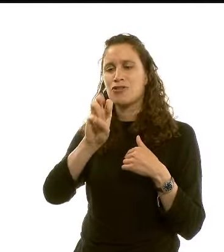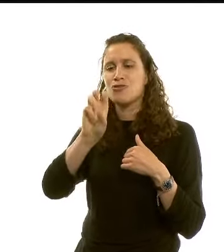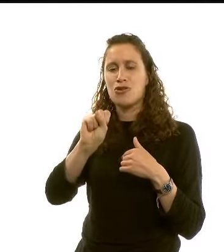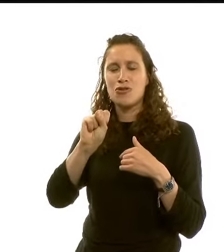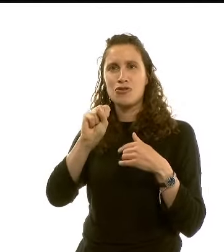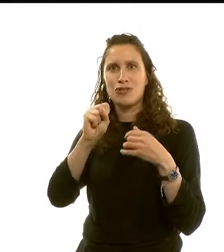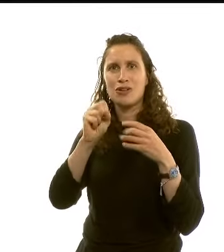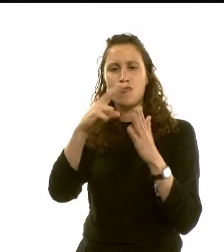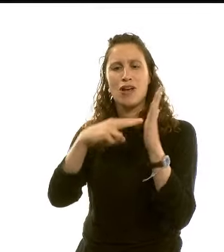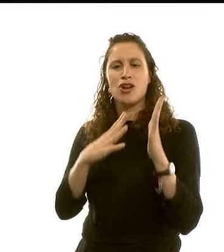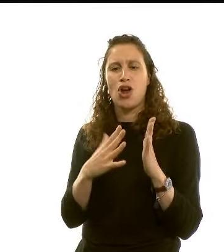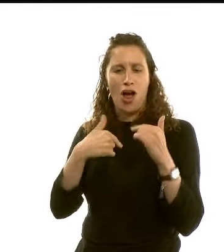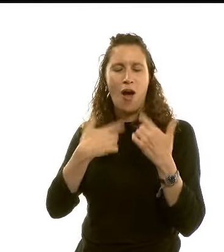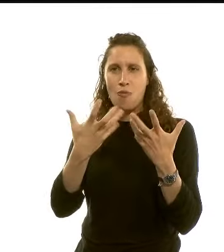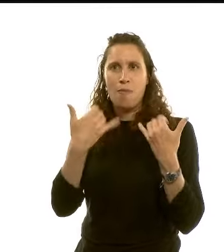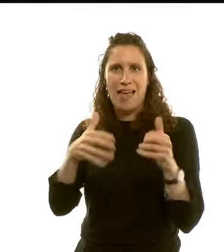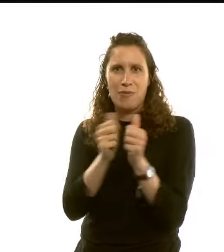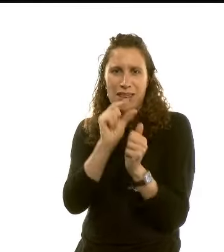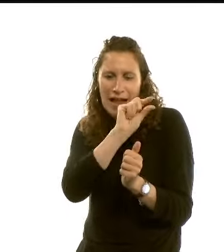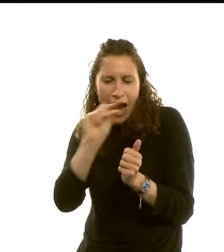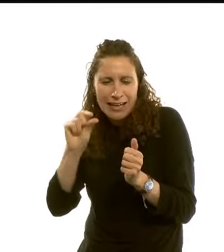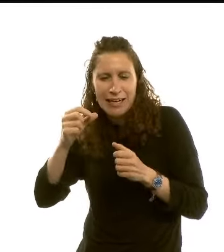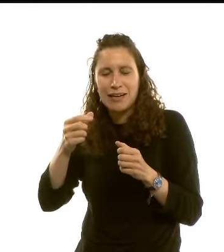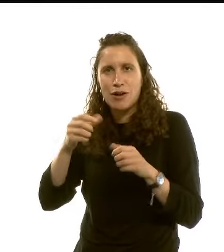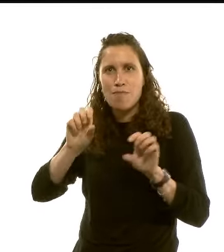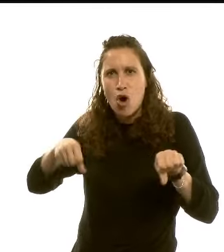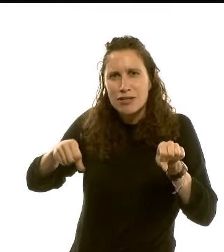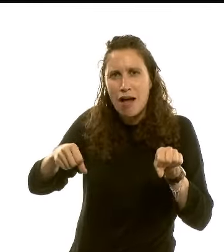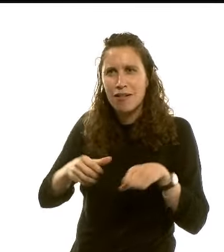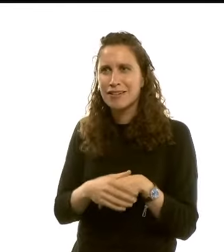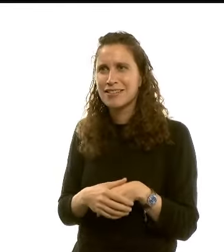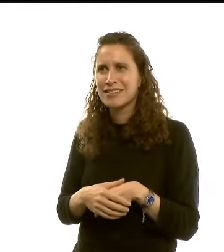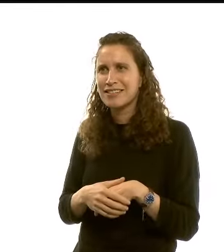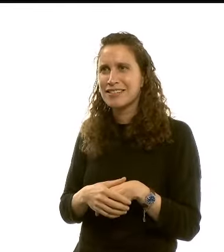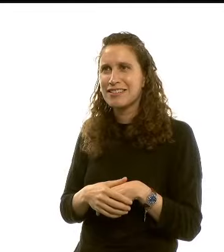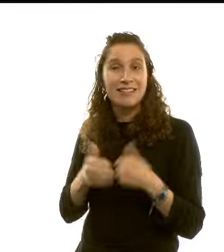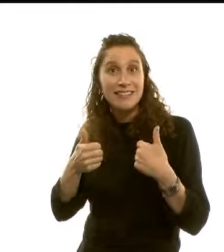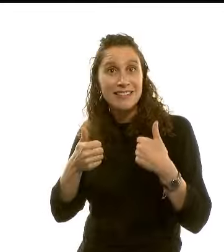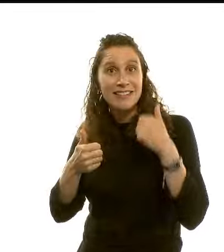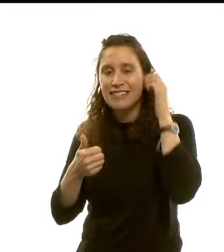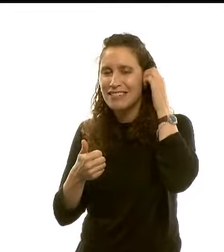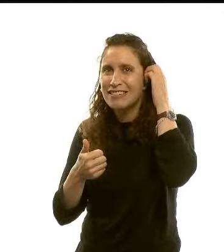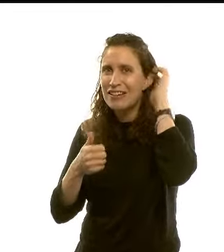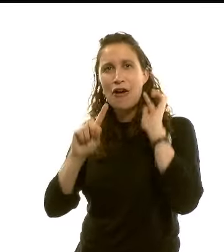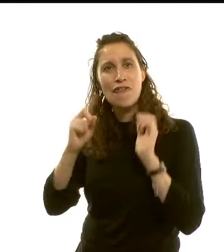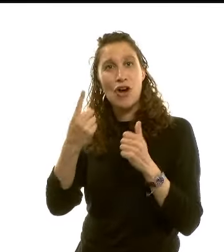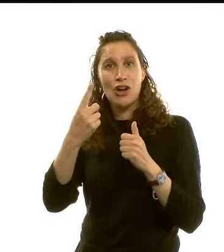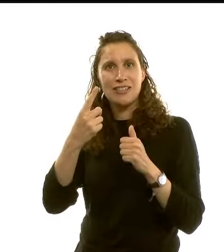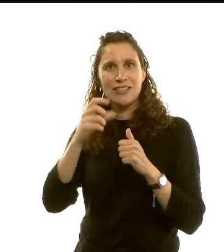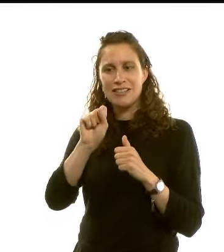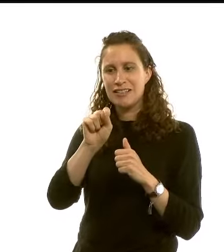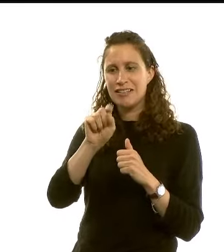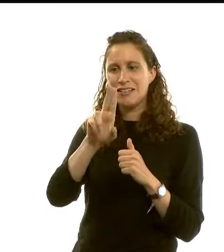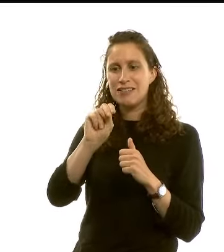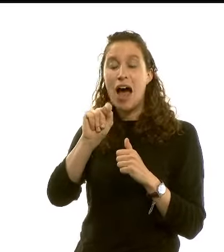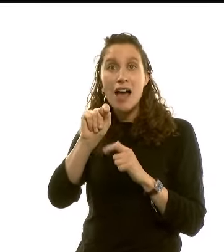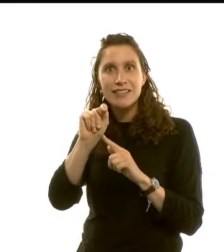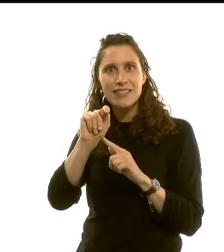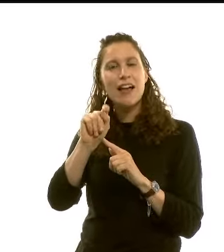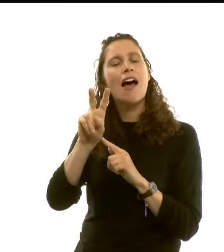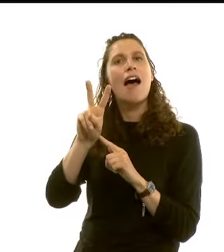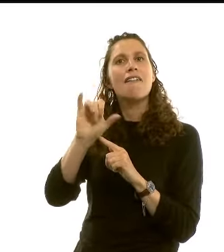little motorcycles. Understandable, Perfect. Yeah. Well, catch your breath. Yes. But that is excellent. For our first incredible stunt, Vic Hope here will attempt